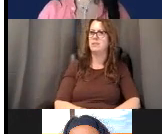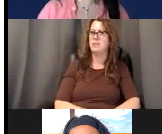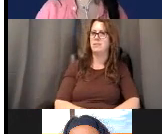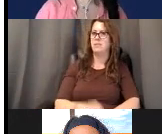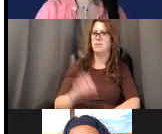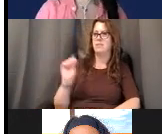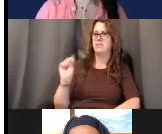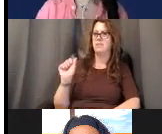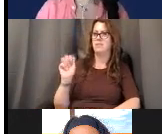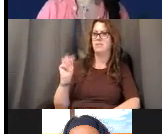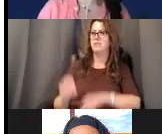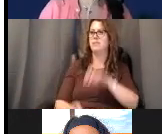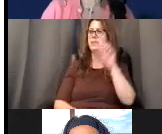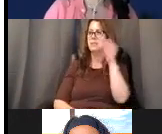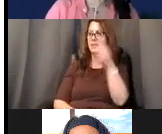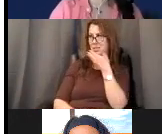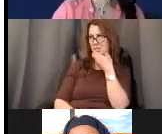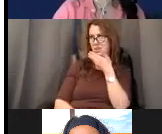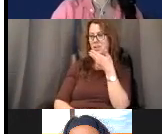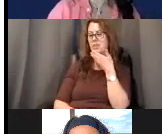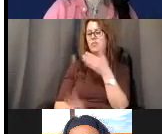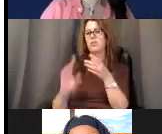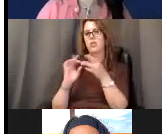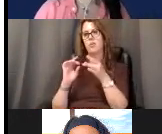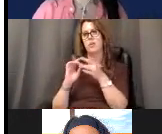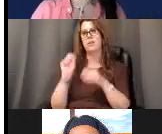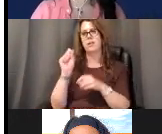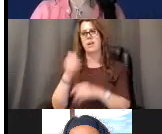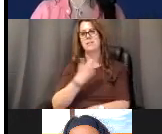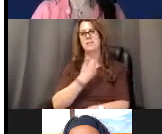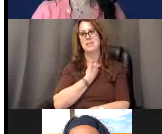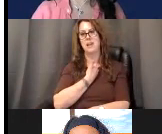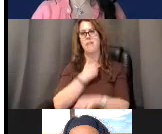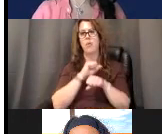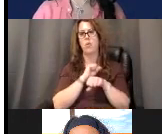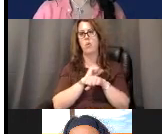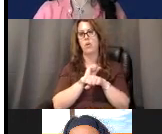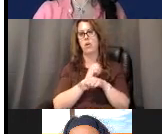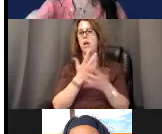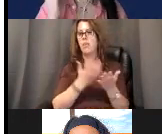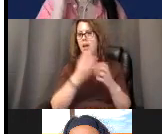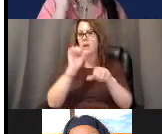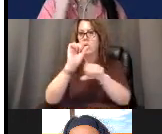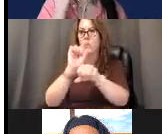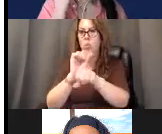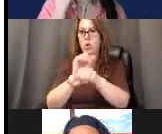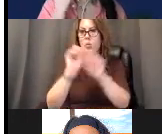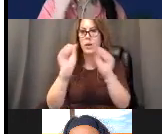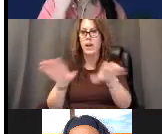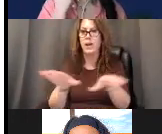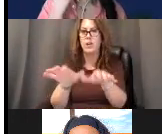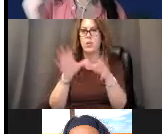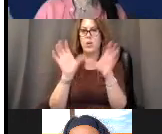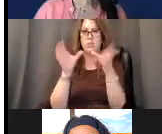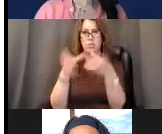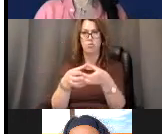It's definitely like the self-work that we need to do, and then the work that we can do as a collective. But yep, thank you for